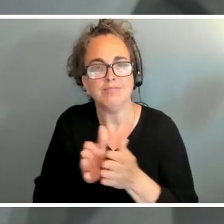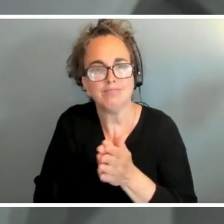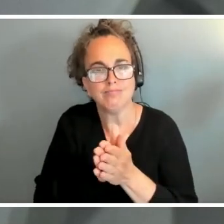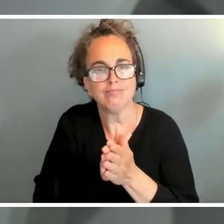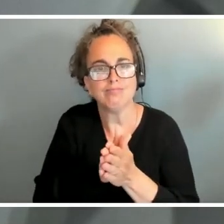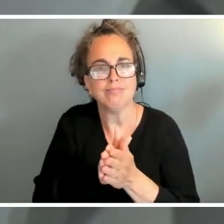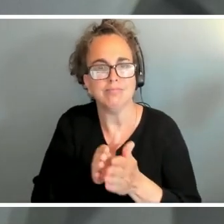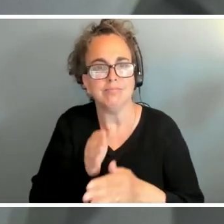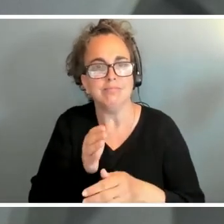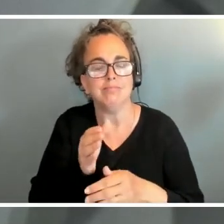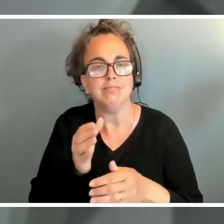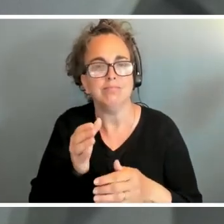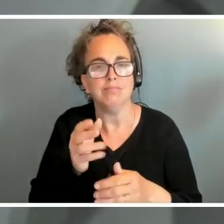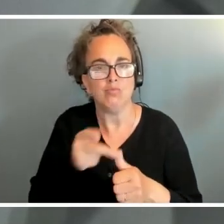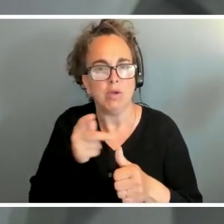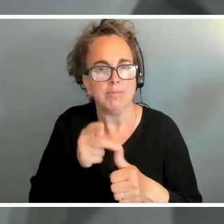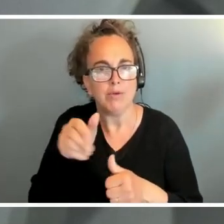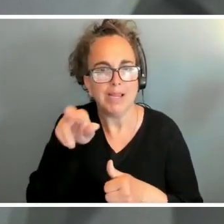care